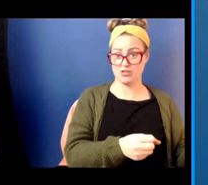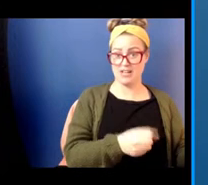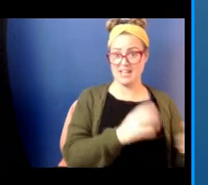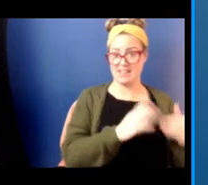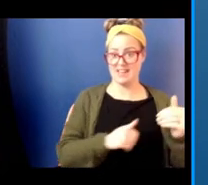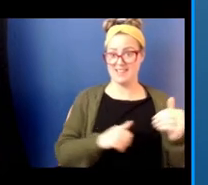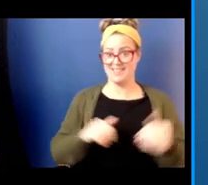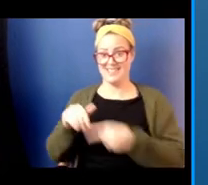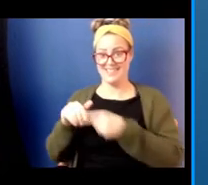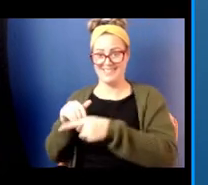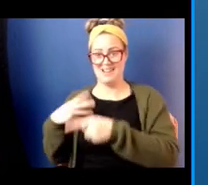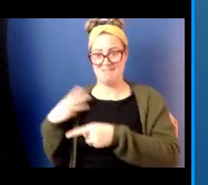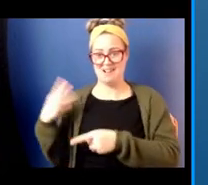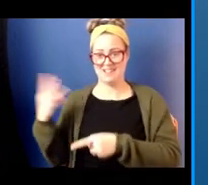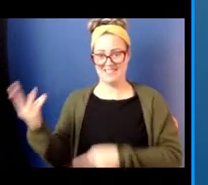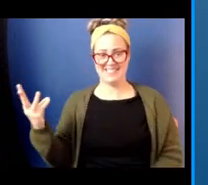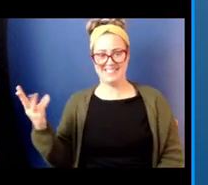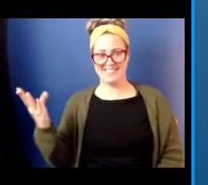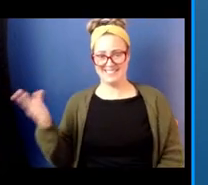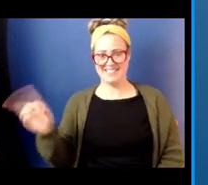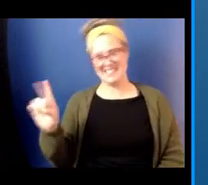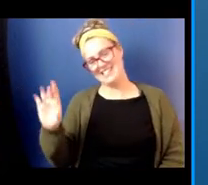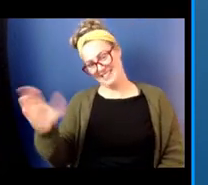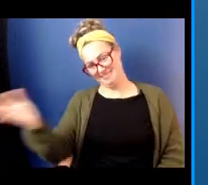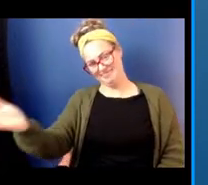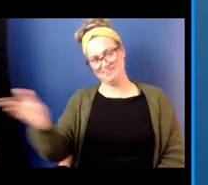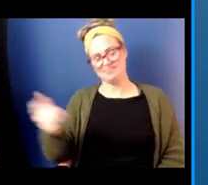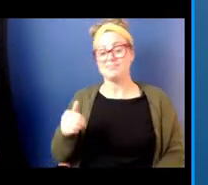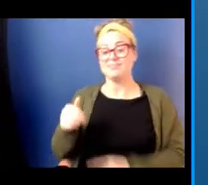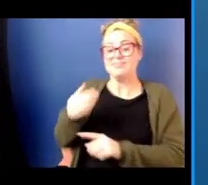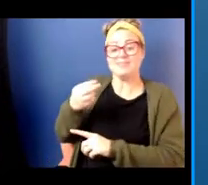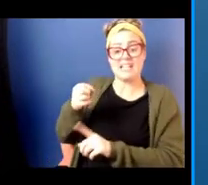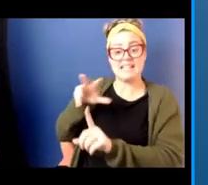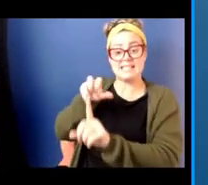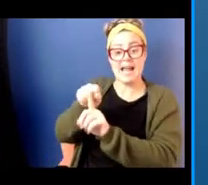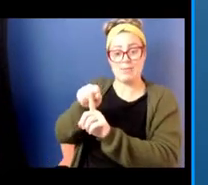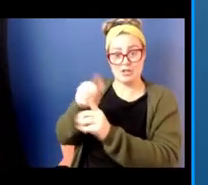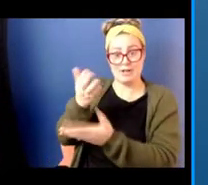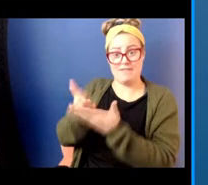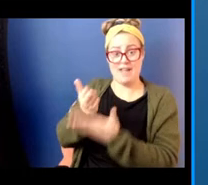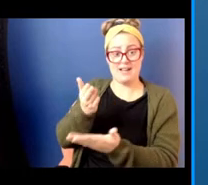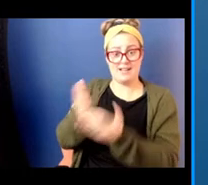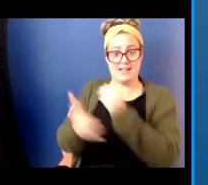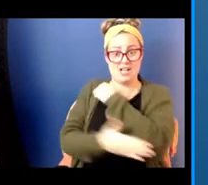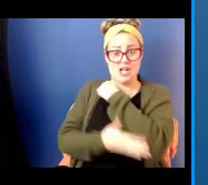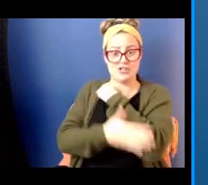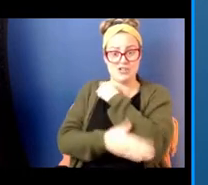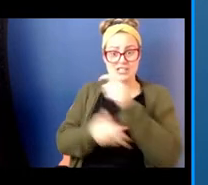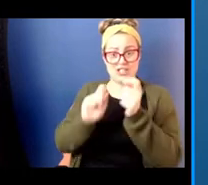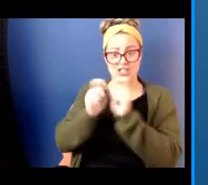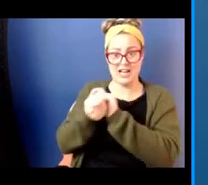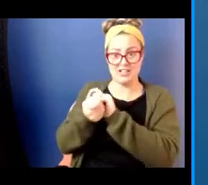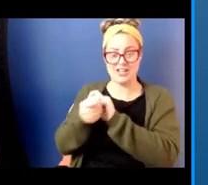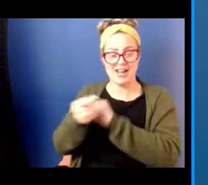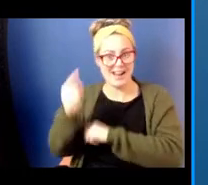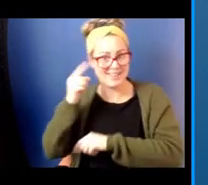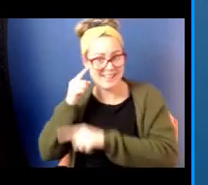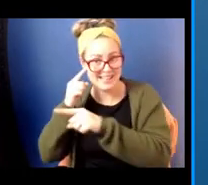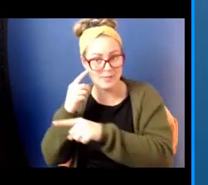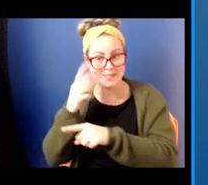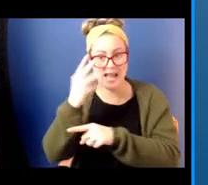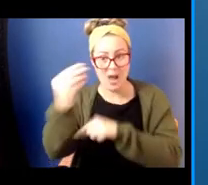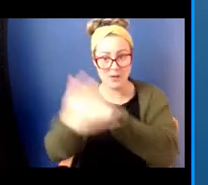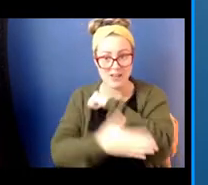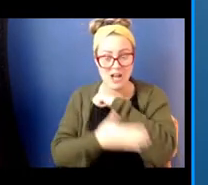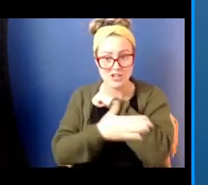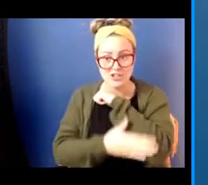he has captured the fact that the country has changed because he's been out in the country I think faster than we sometimes captured